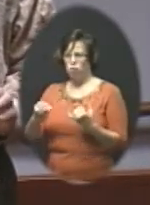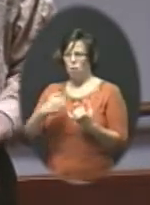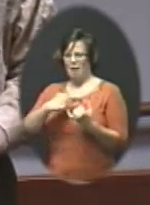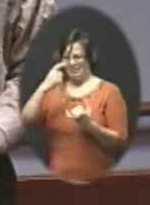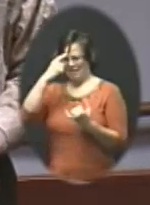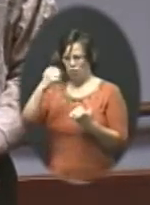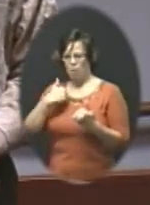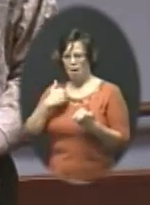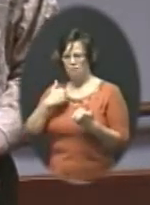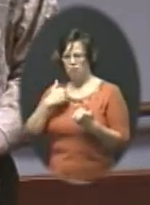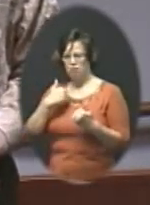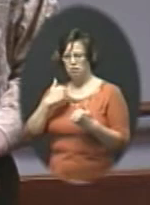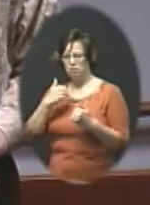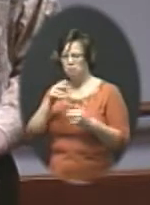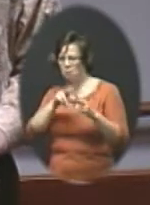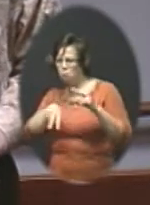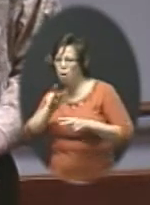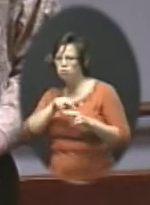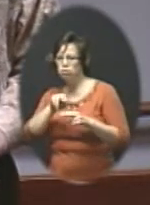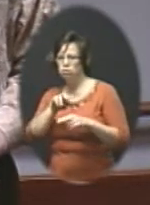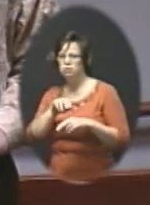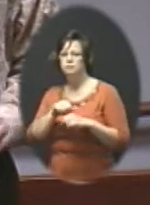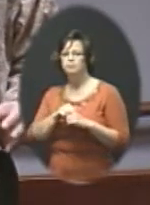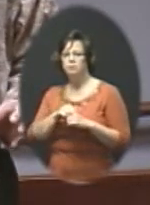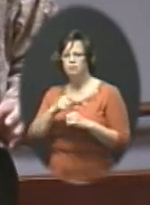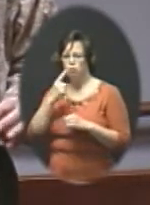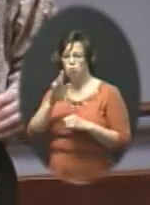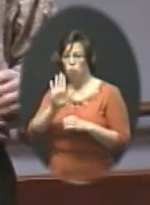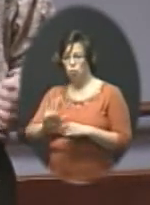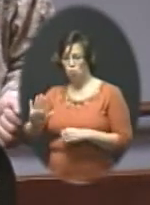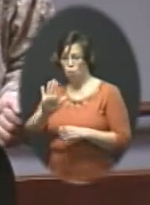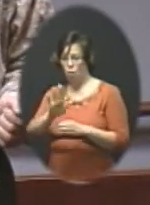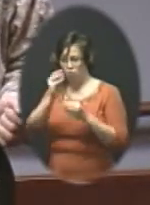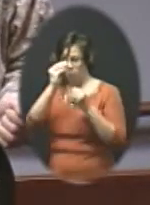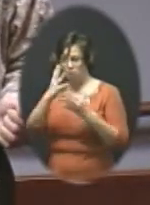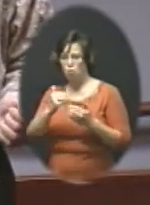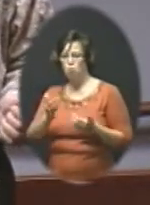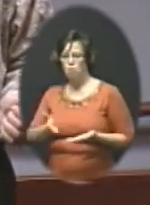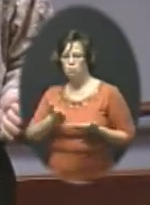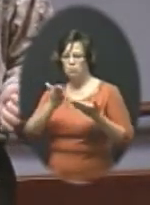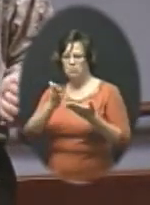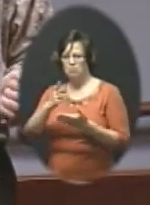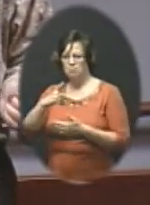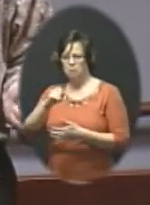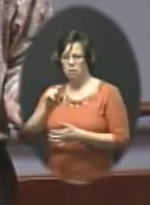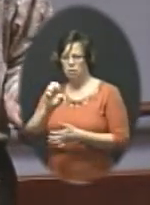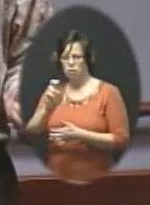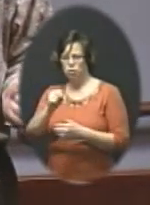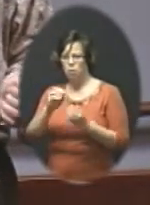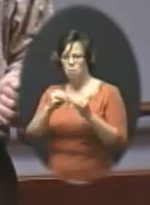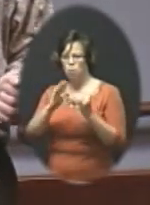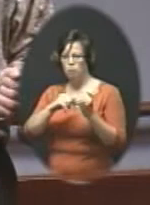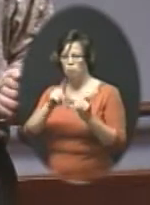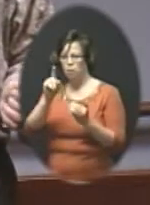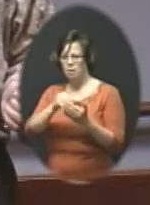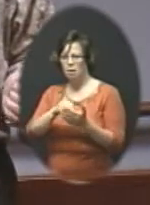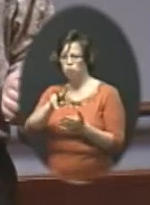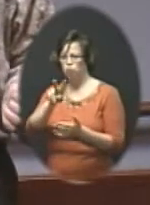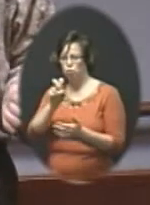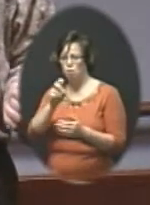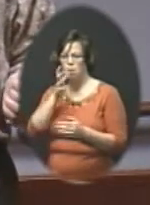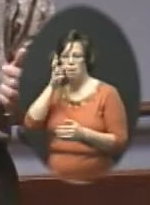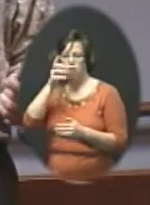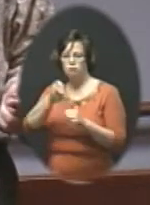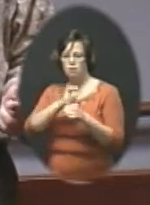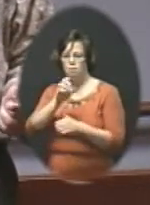I think we at least got it on the radar screen. For your information, we did present the petition. We had over 1,200 parents from